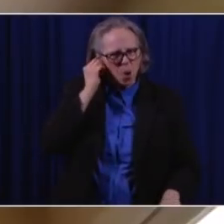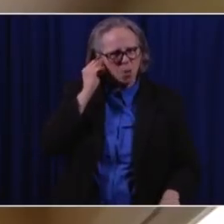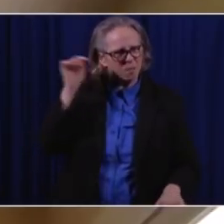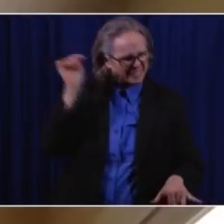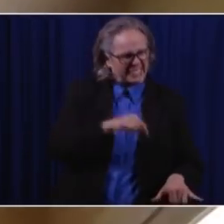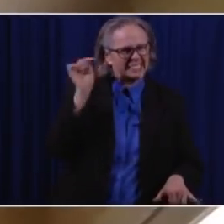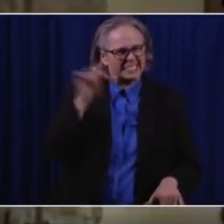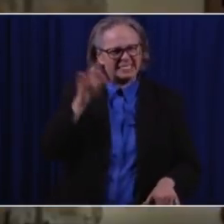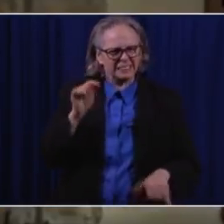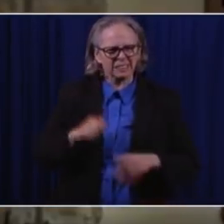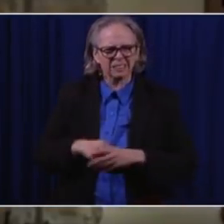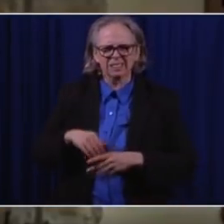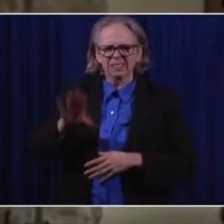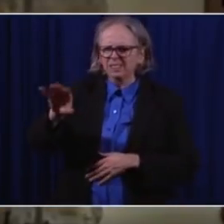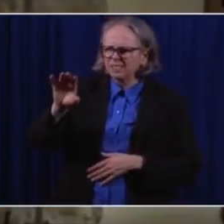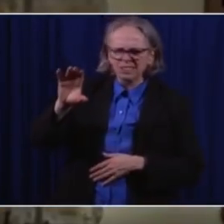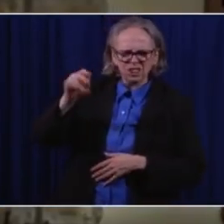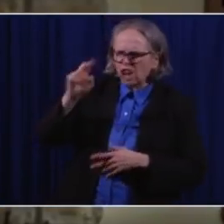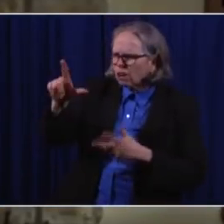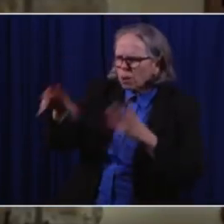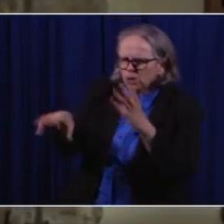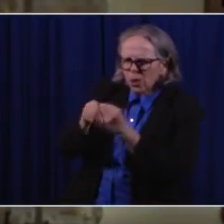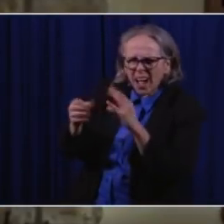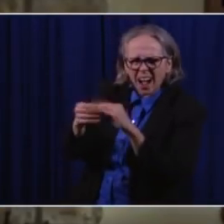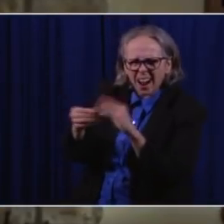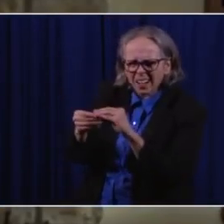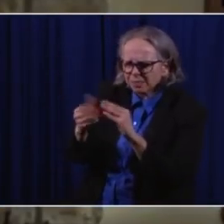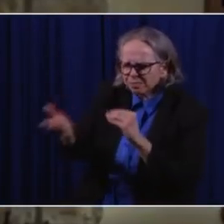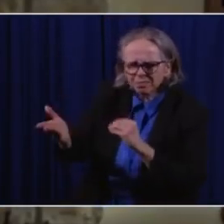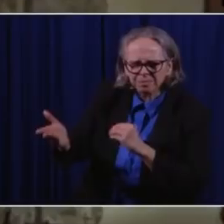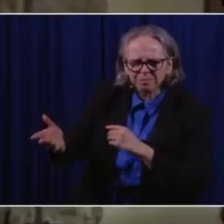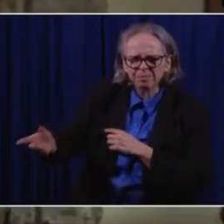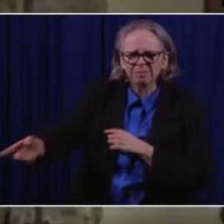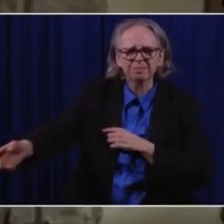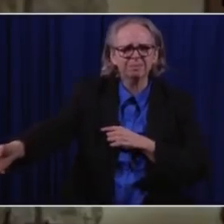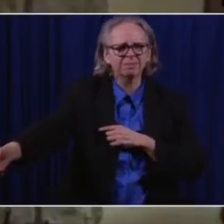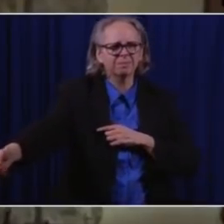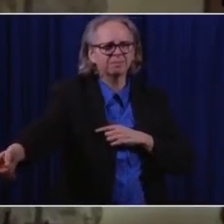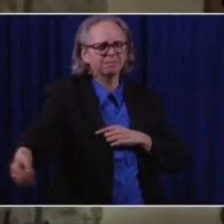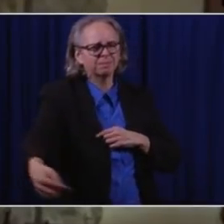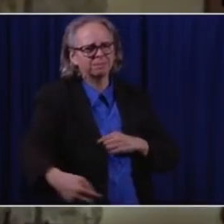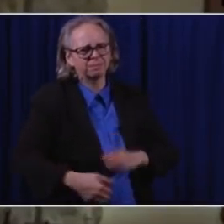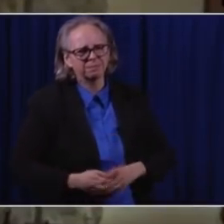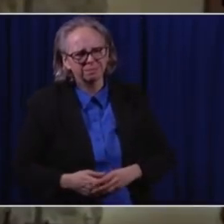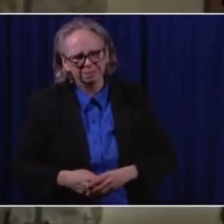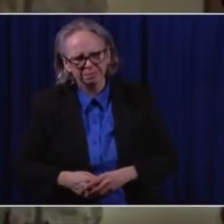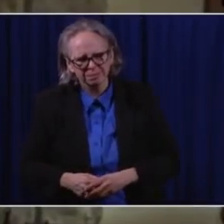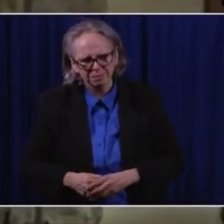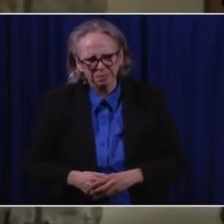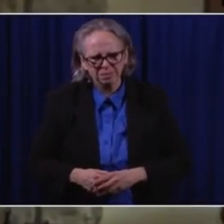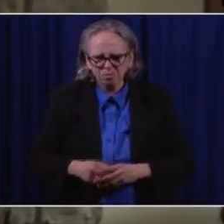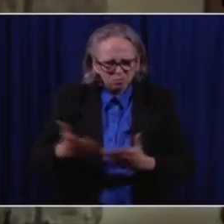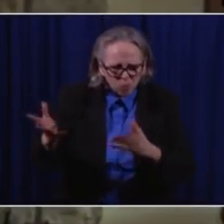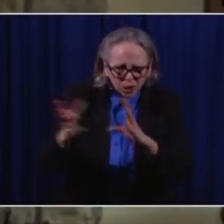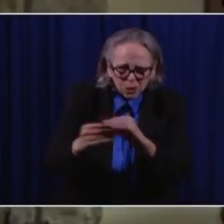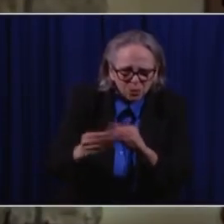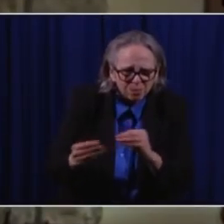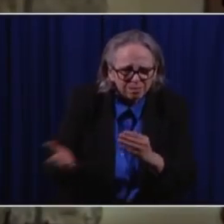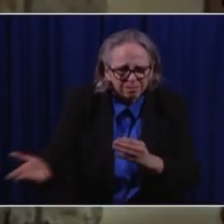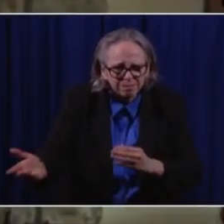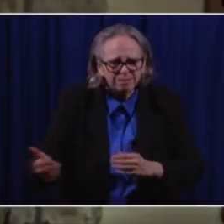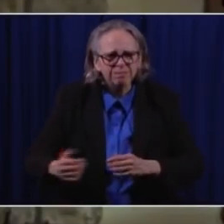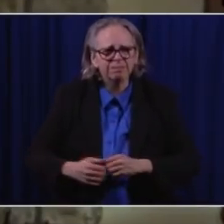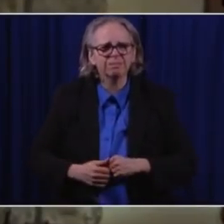on there, weren't you? I'm sorry. I thought Eric was indicating that maybe she's on there. I am,